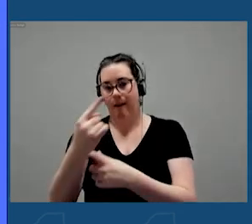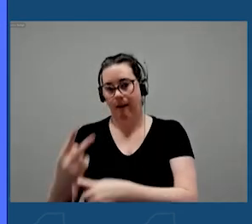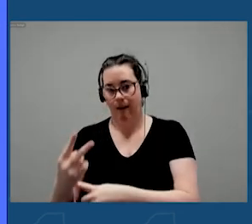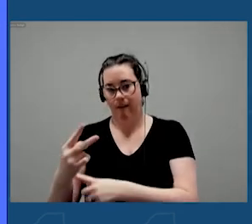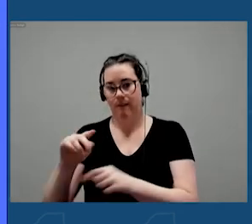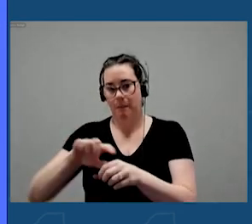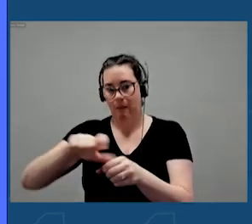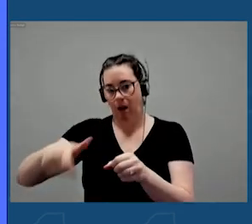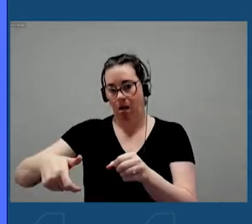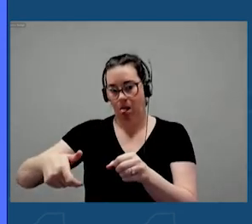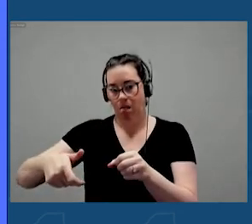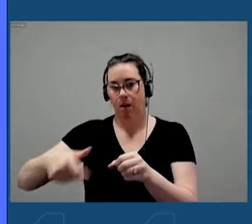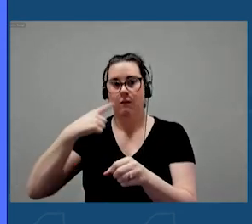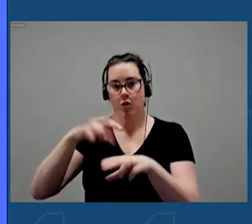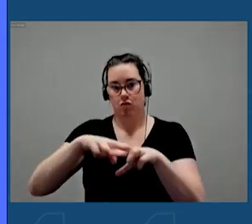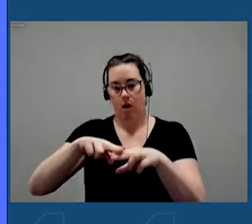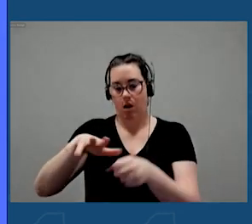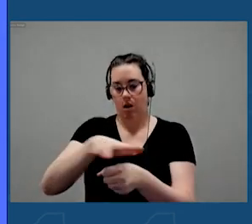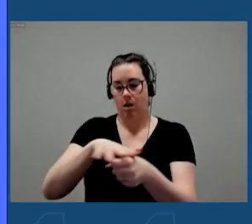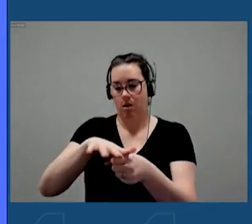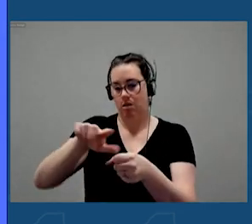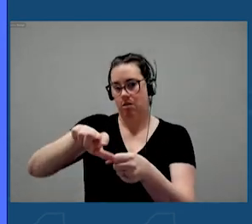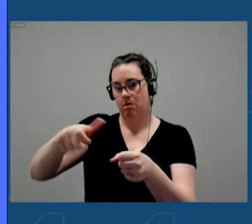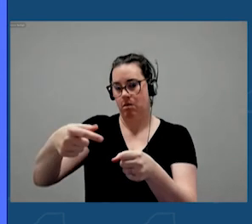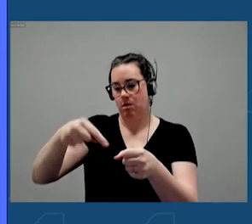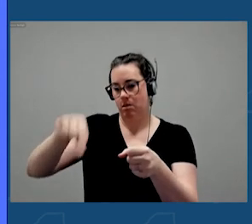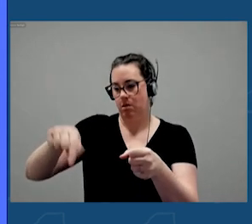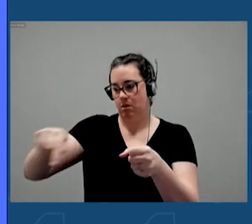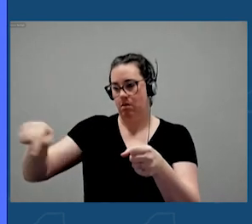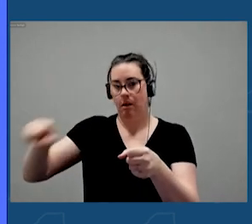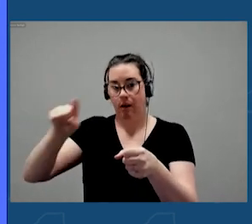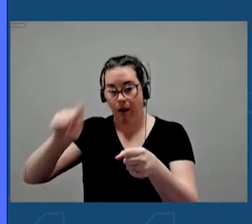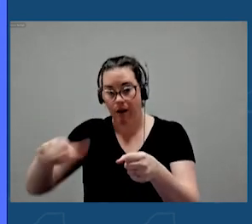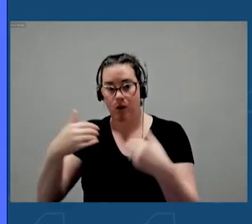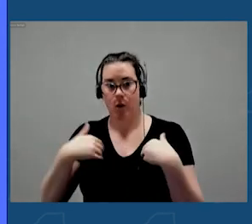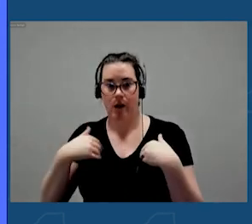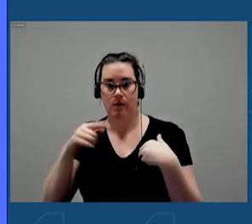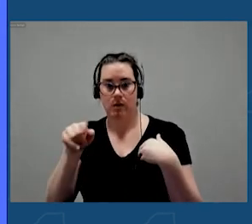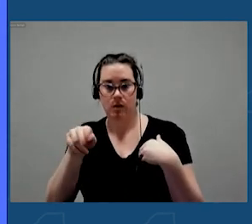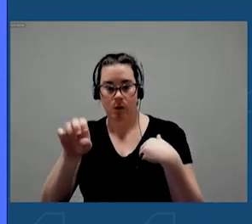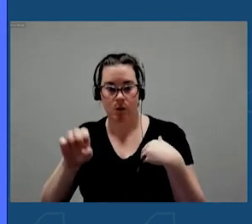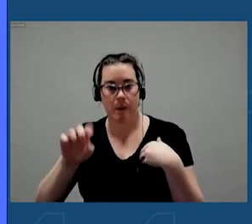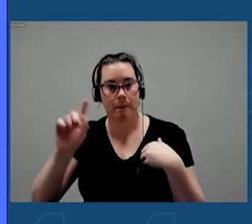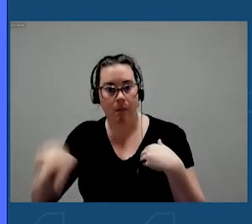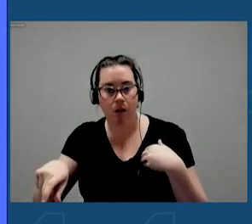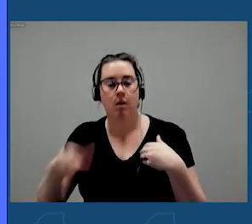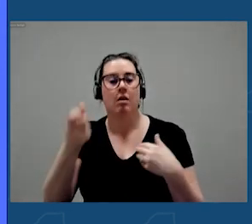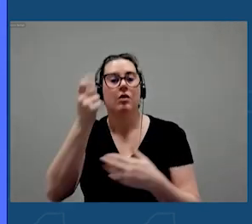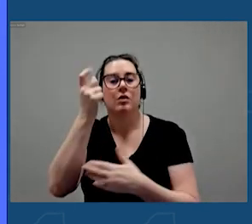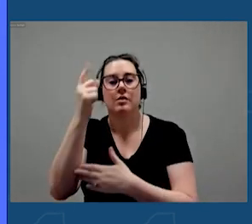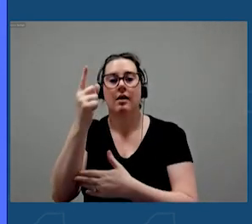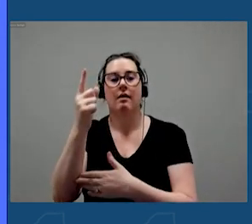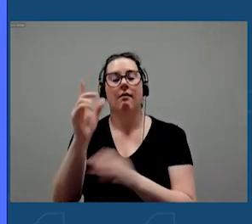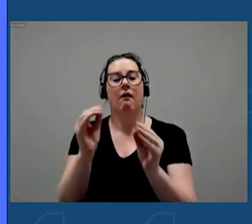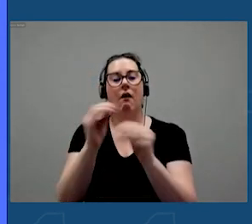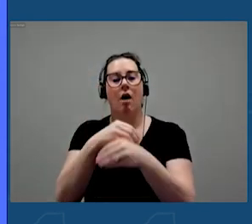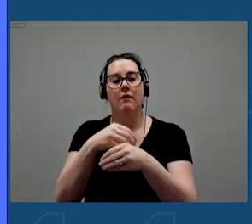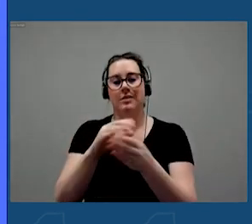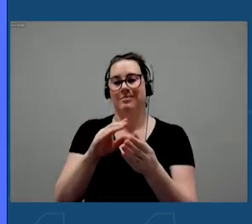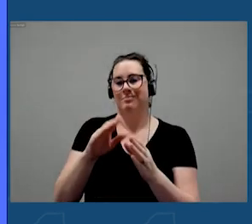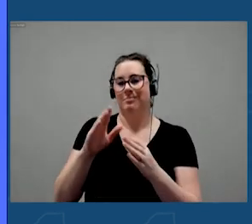zoning. We're also telling office conversions. You know, we'll make it worth your while to have office conversions. Midtown Manhattan, that could be